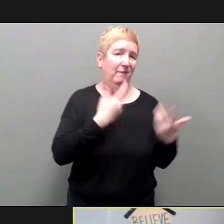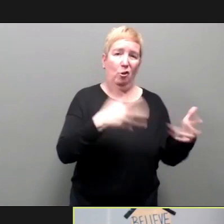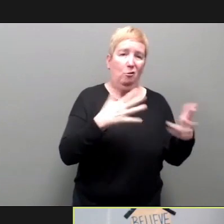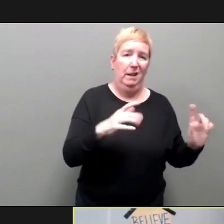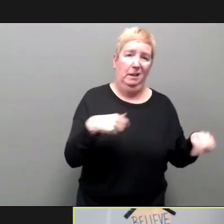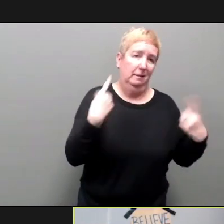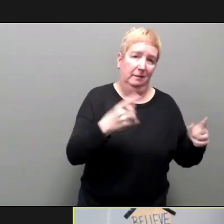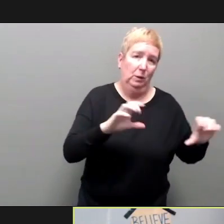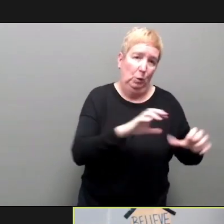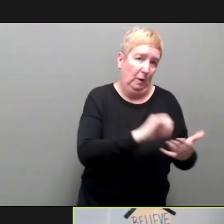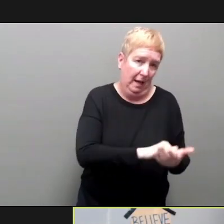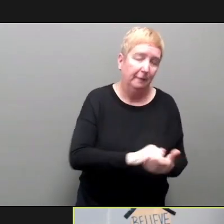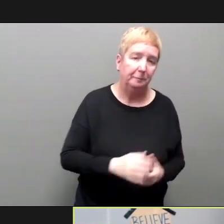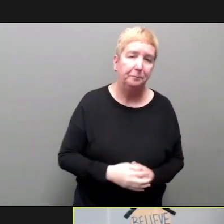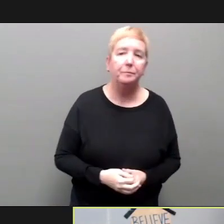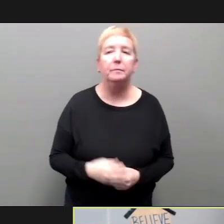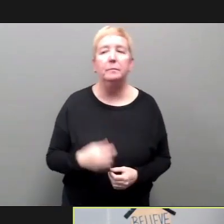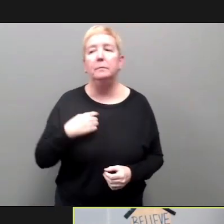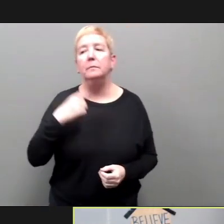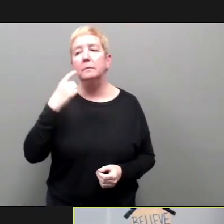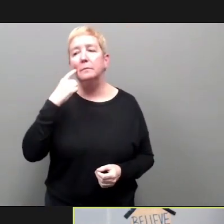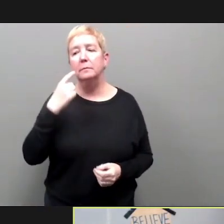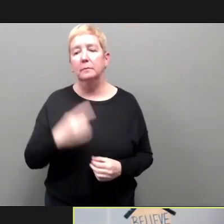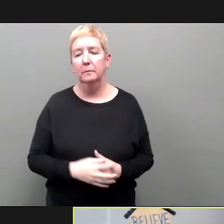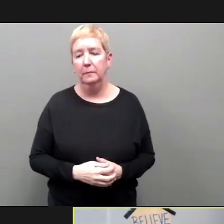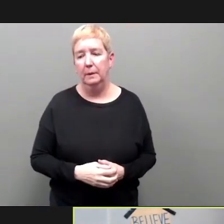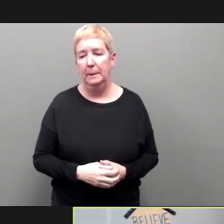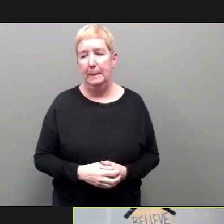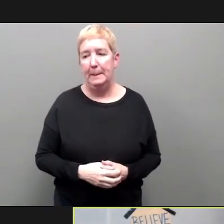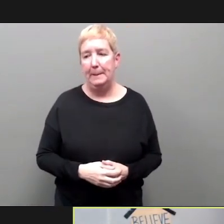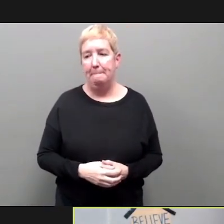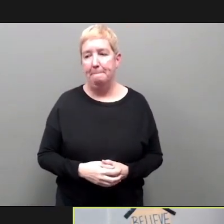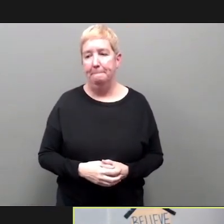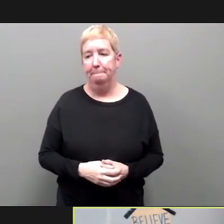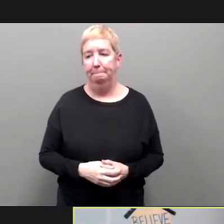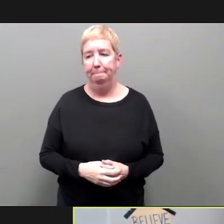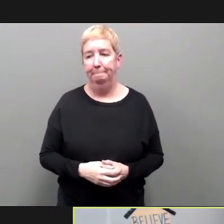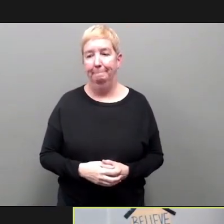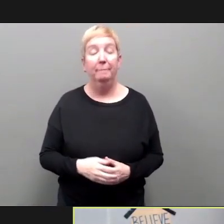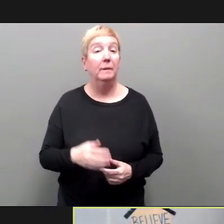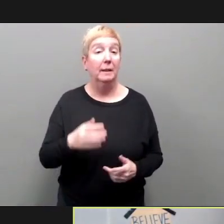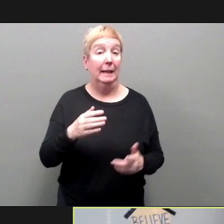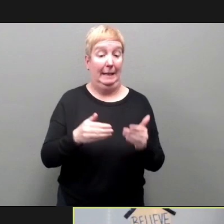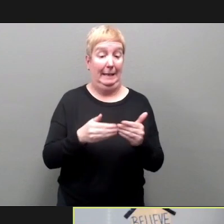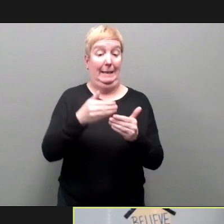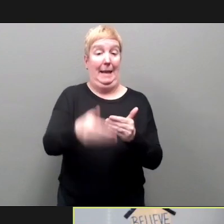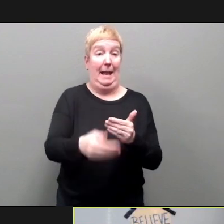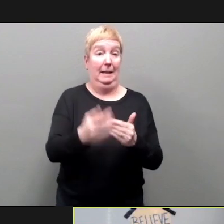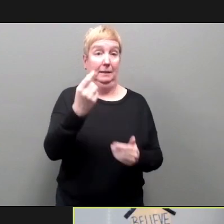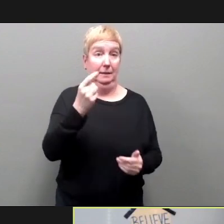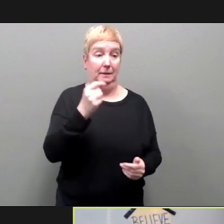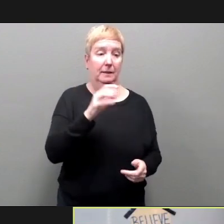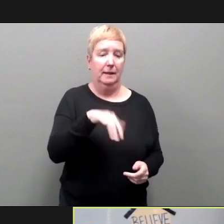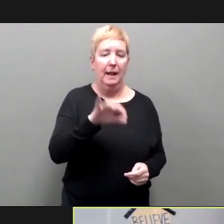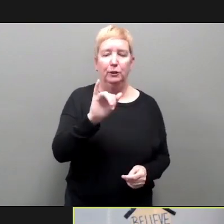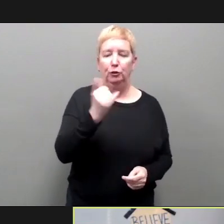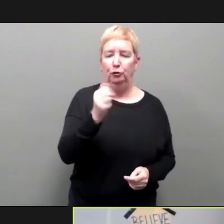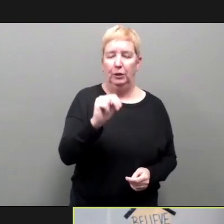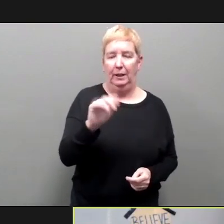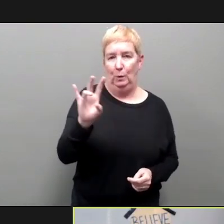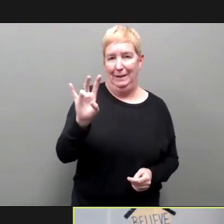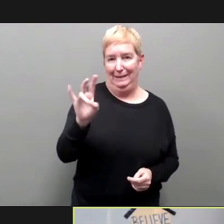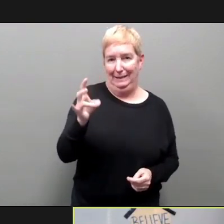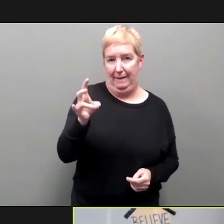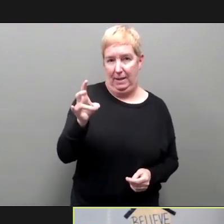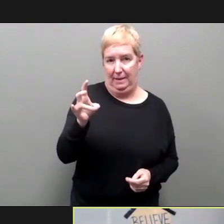And I think the one that's the highest one coming up right now is that I believe January 7th, the